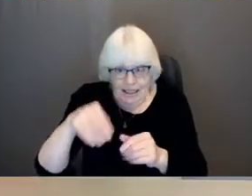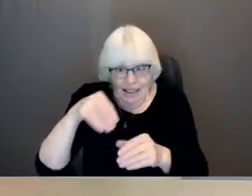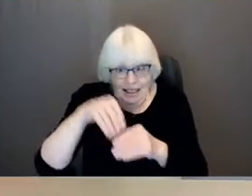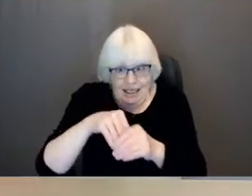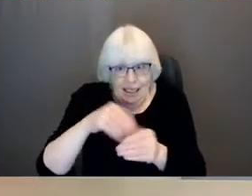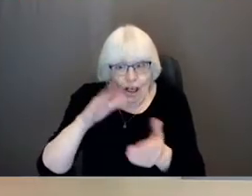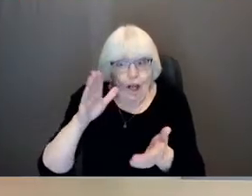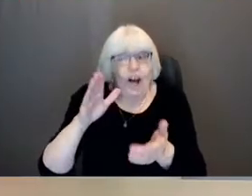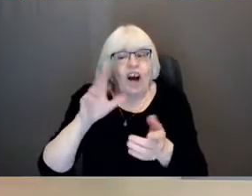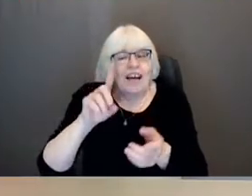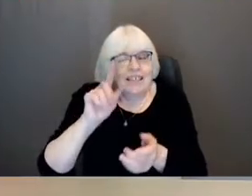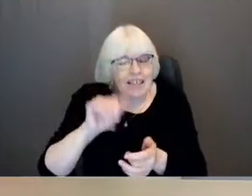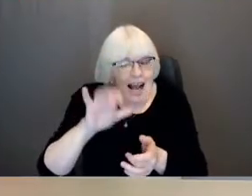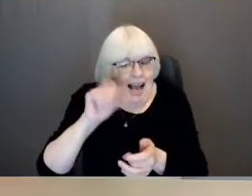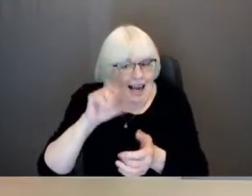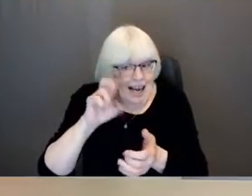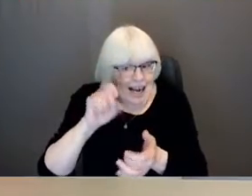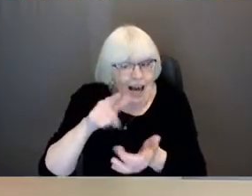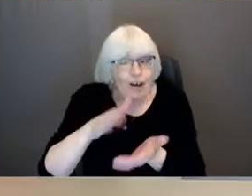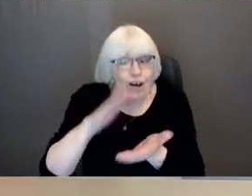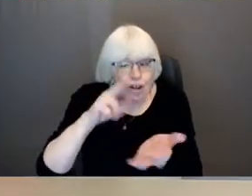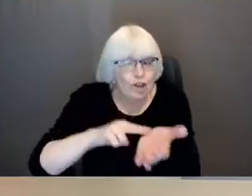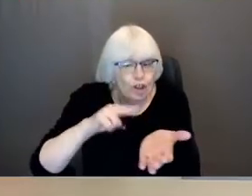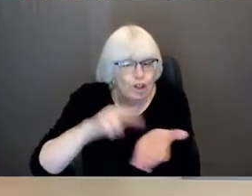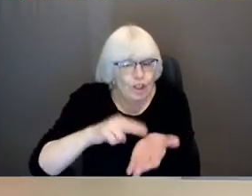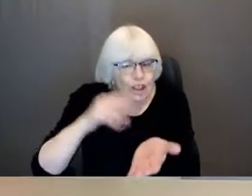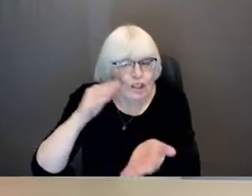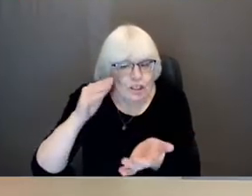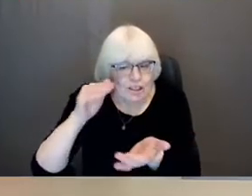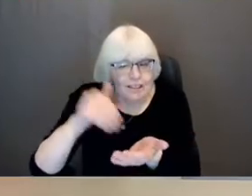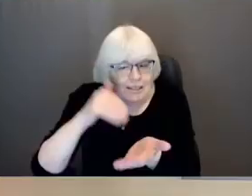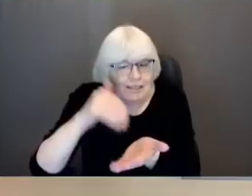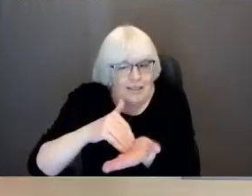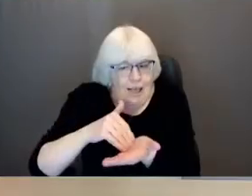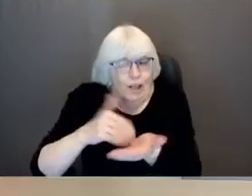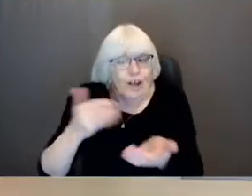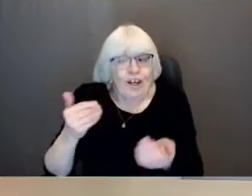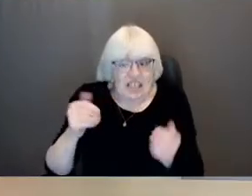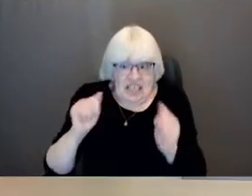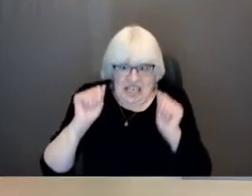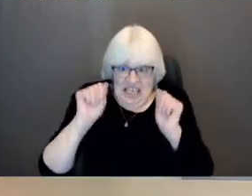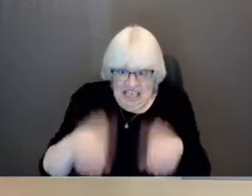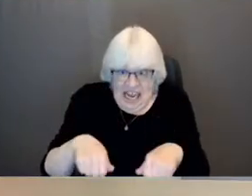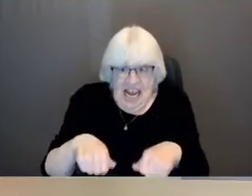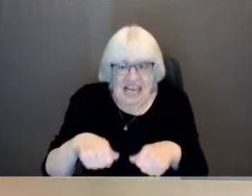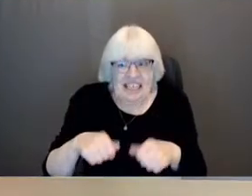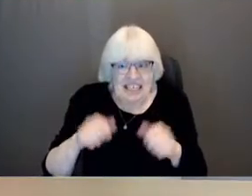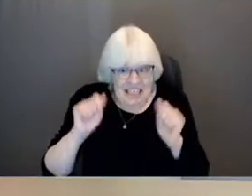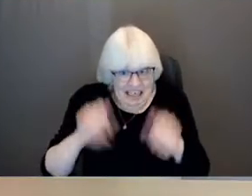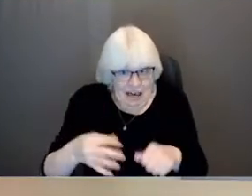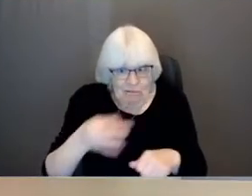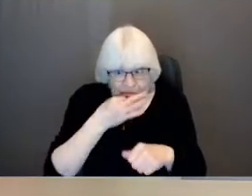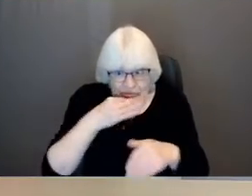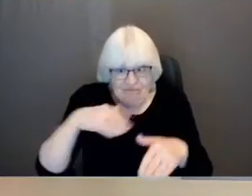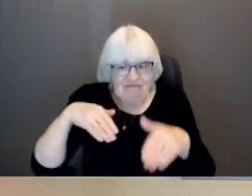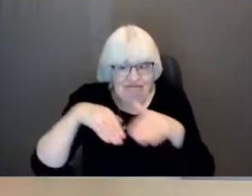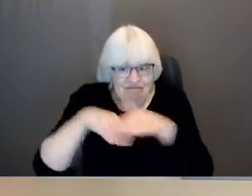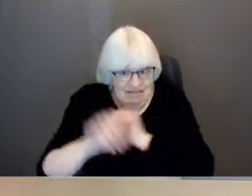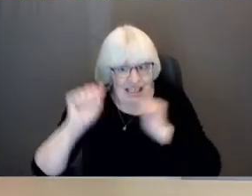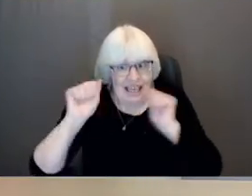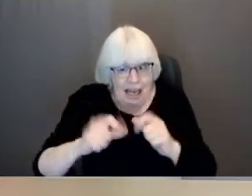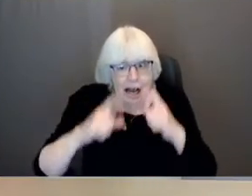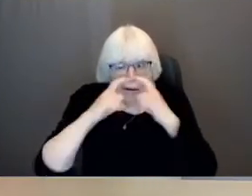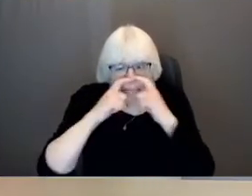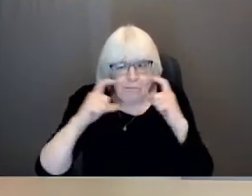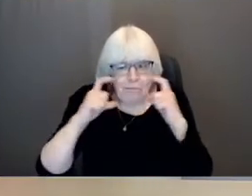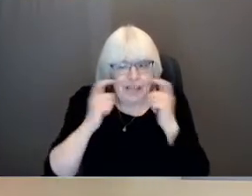group, we have said all along that it is an option for children age 2 and up, and so